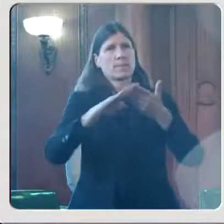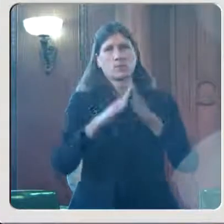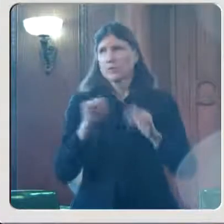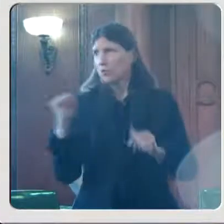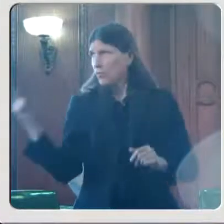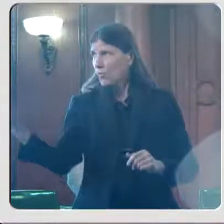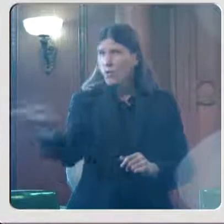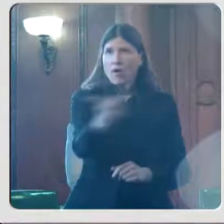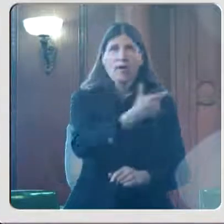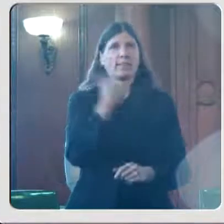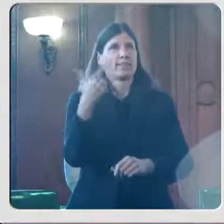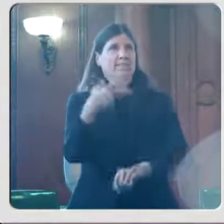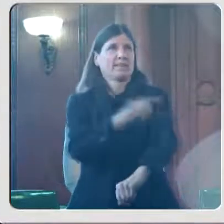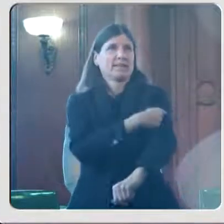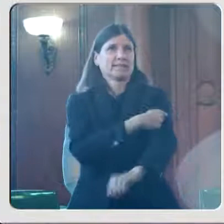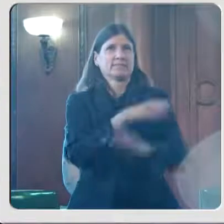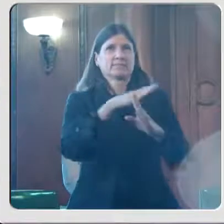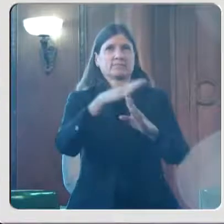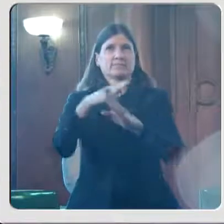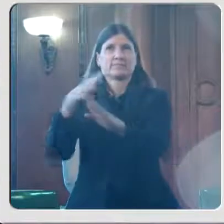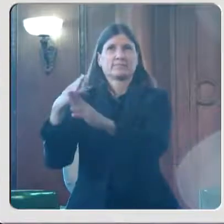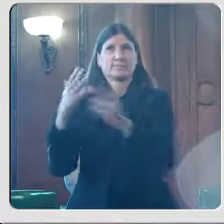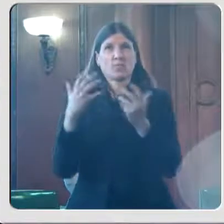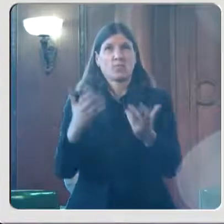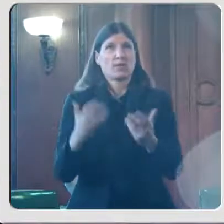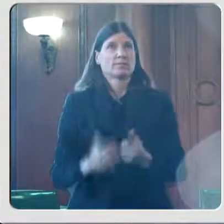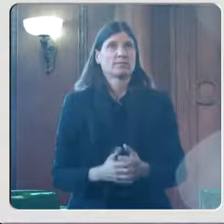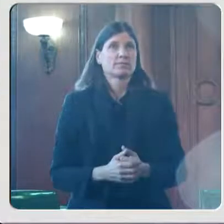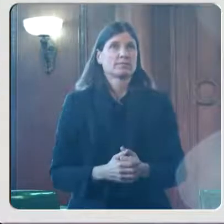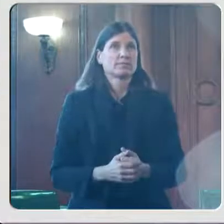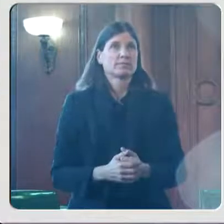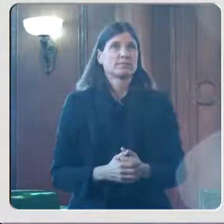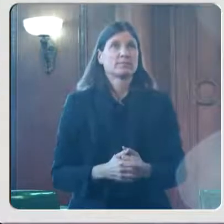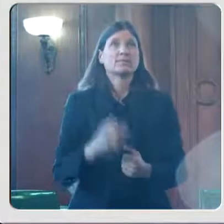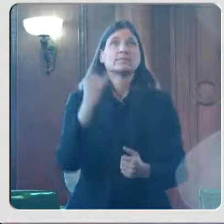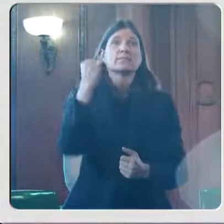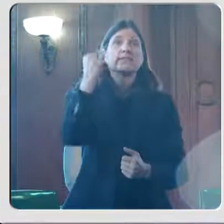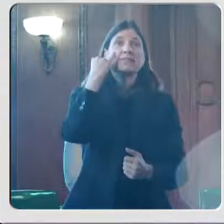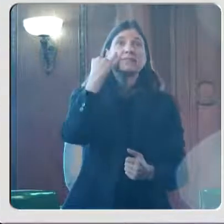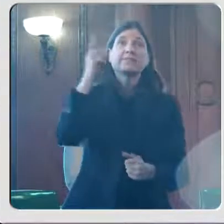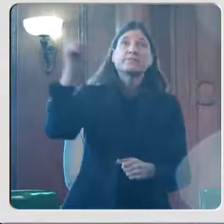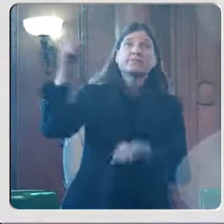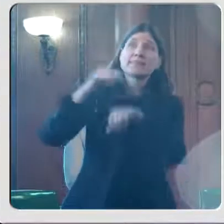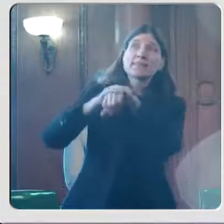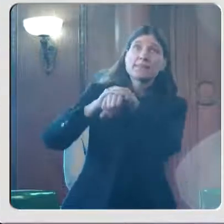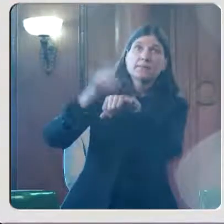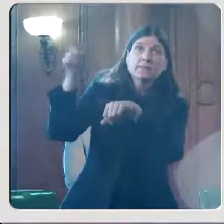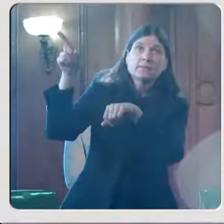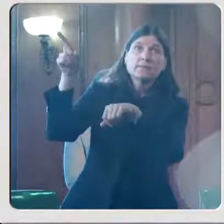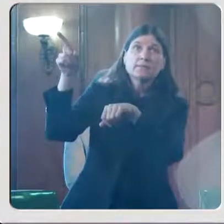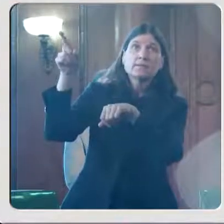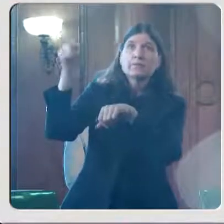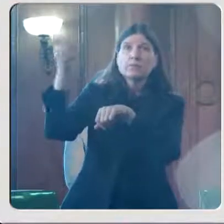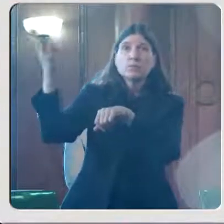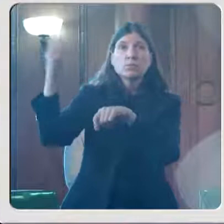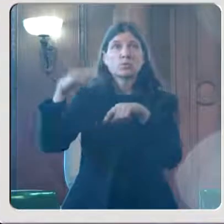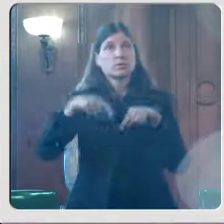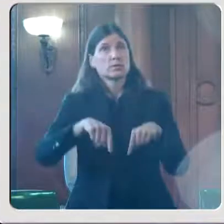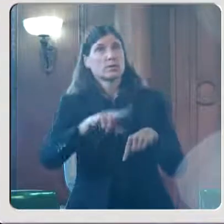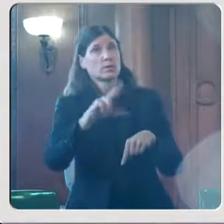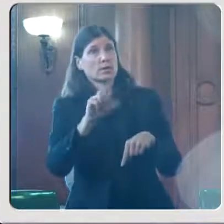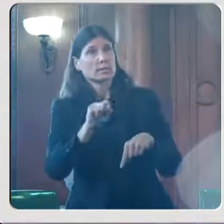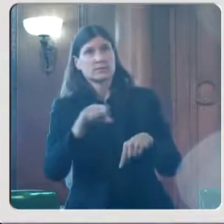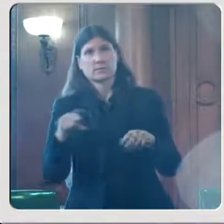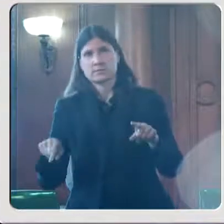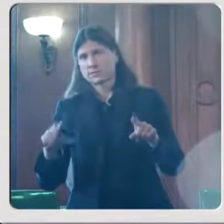to vaccinate only the developed or the richest countries. Only a fraction of the vaccines that have been administered